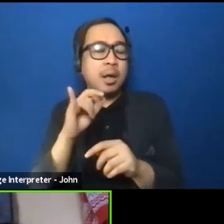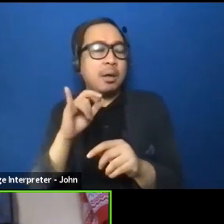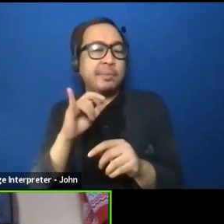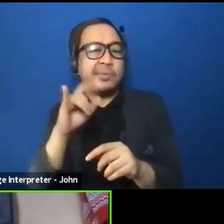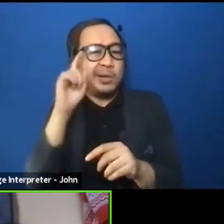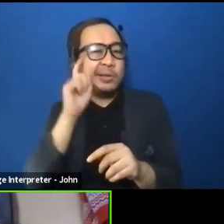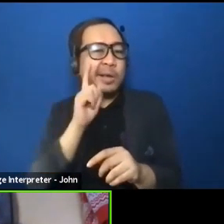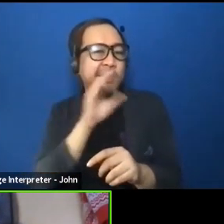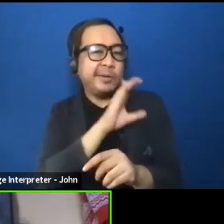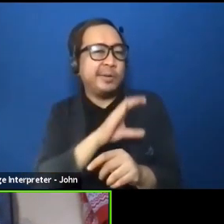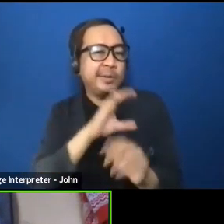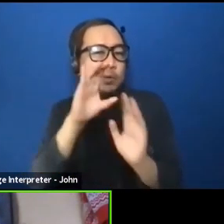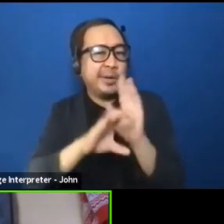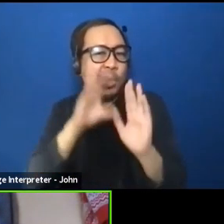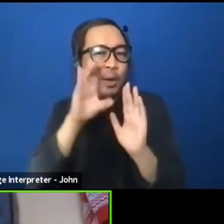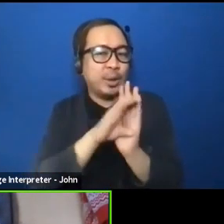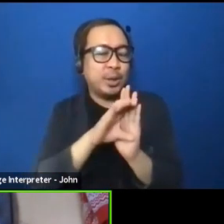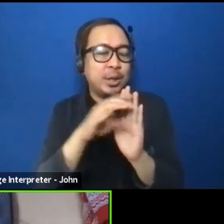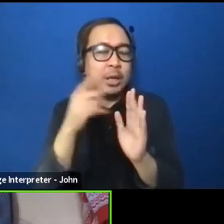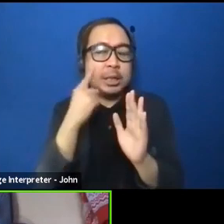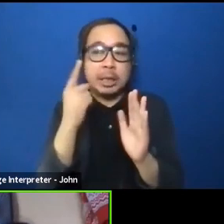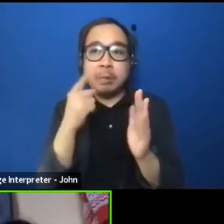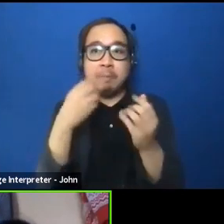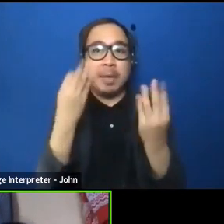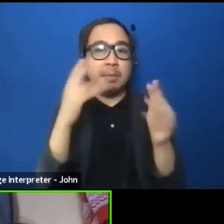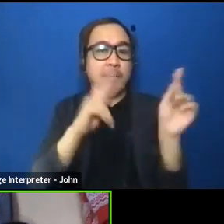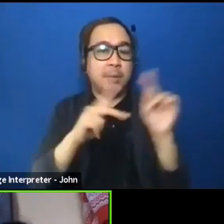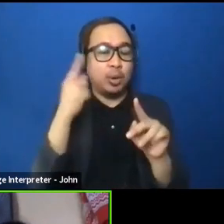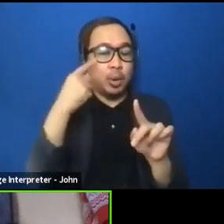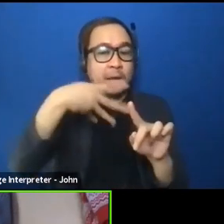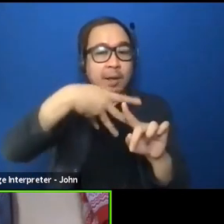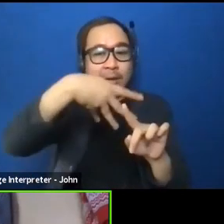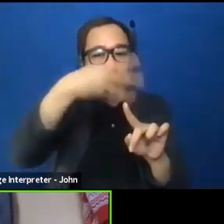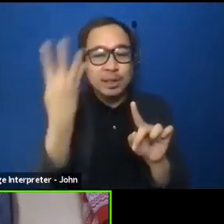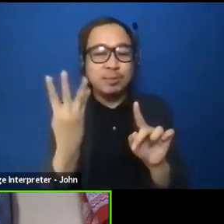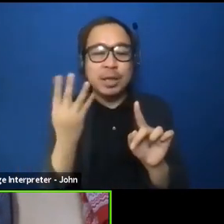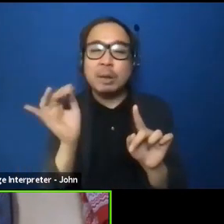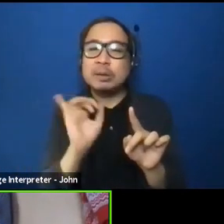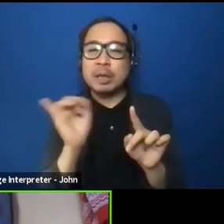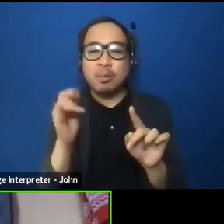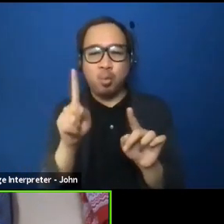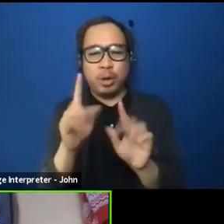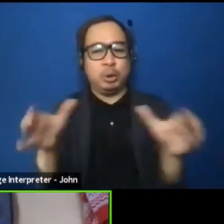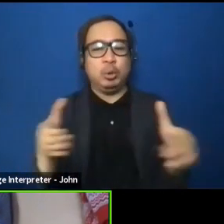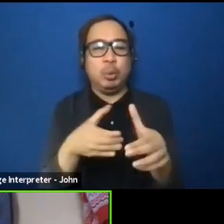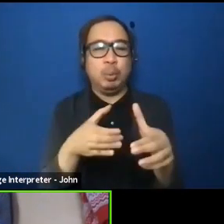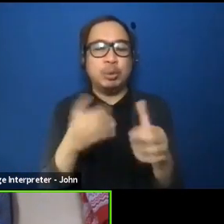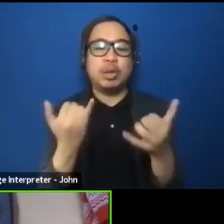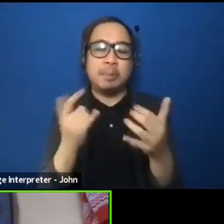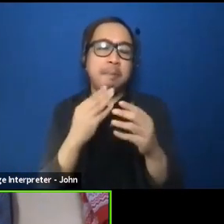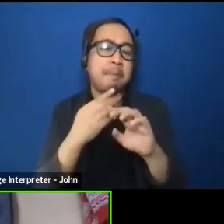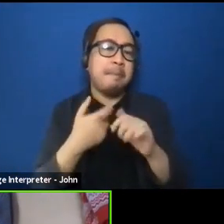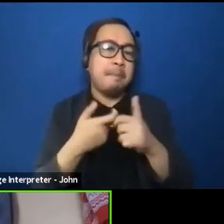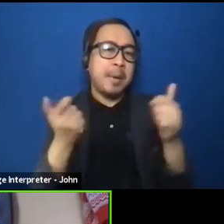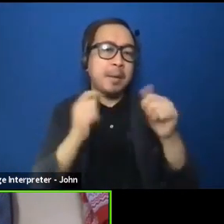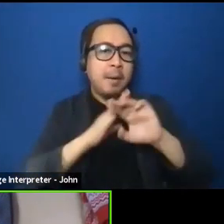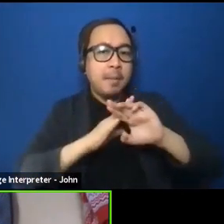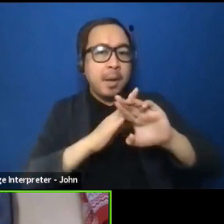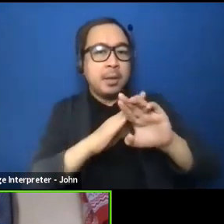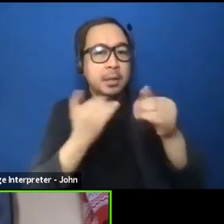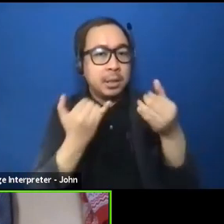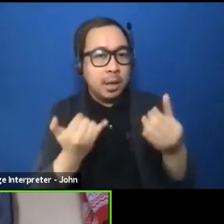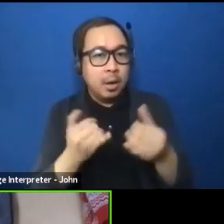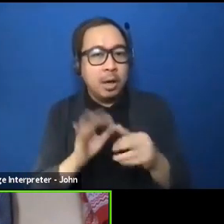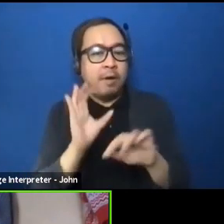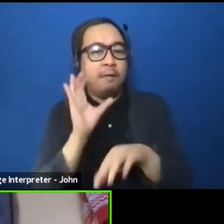people think in Nepal that LGBTI is a third gender, which is one of the biggest problem and barriers we're facing right now. Forcing transgender